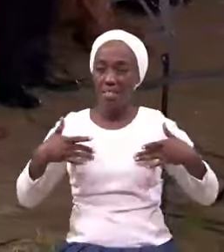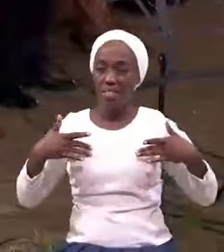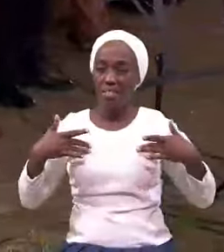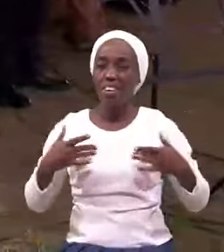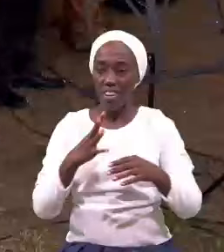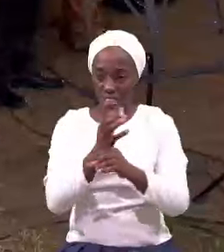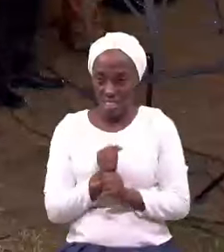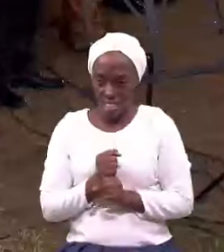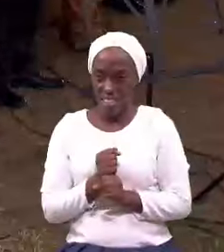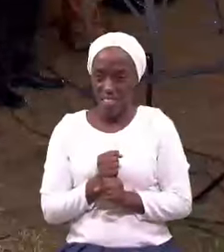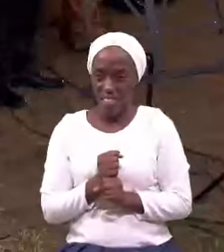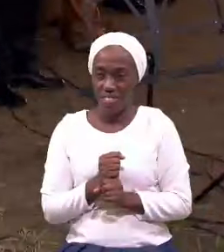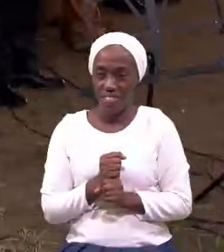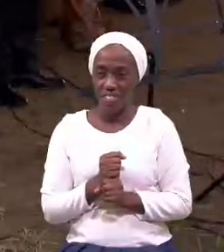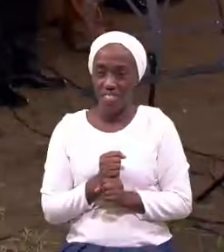receive.